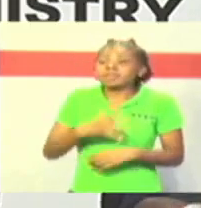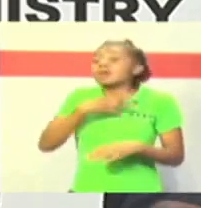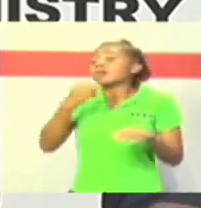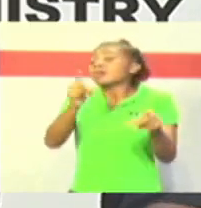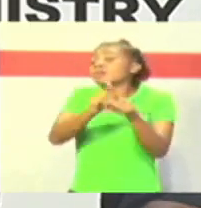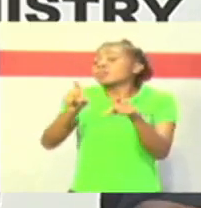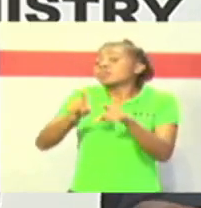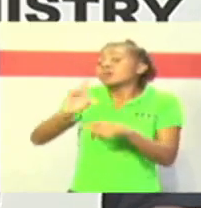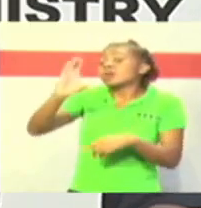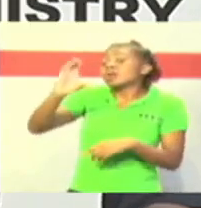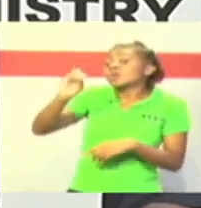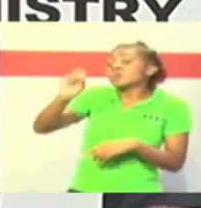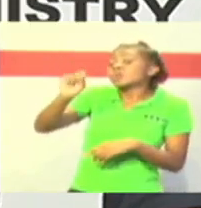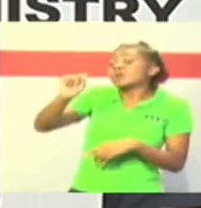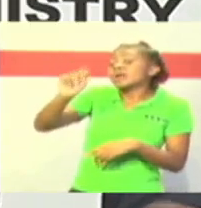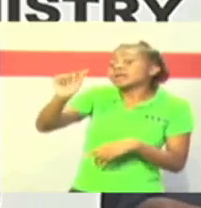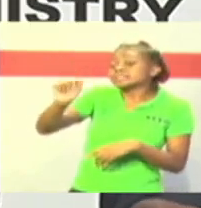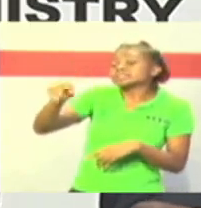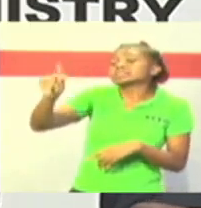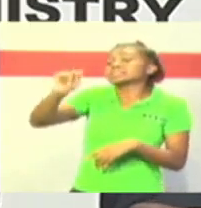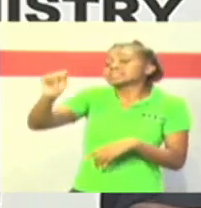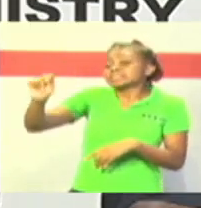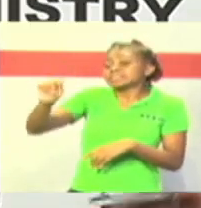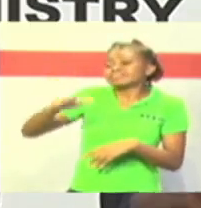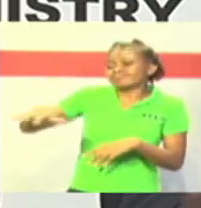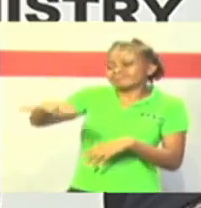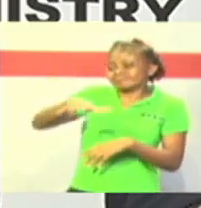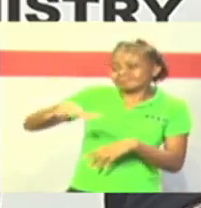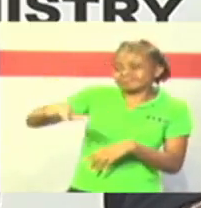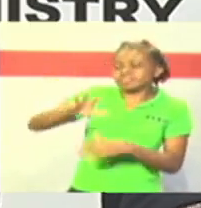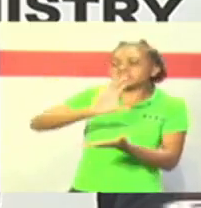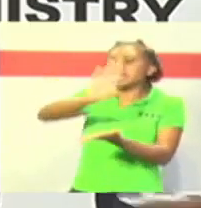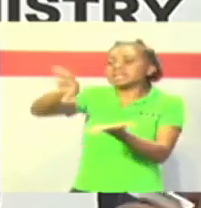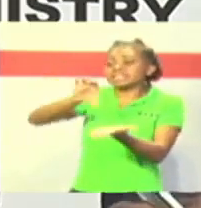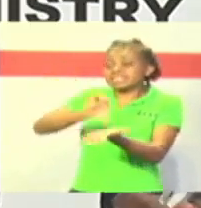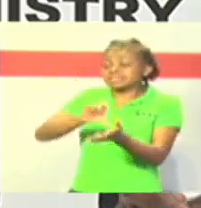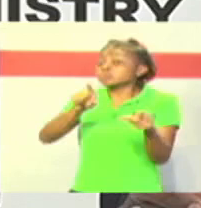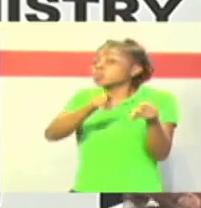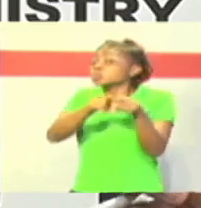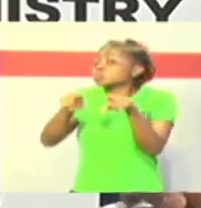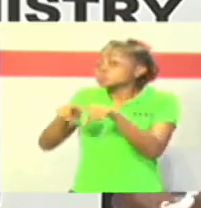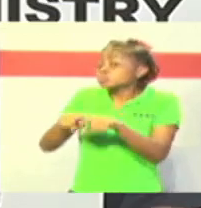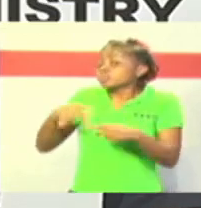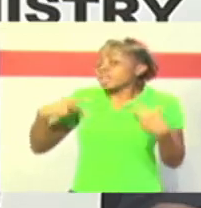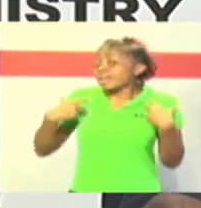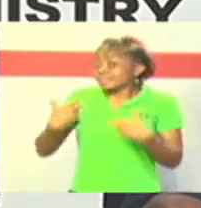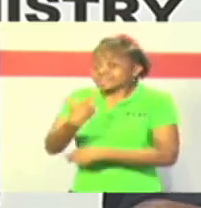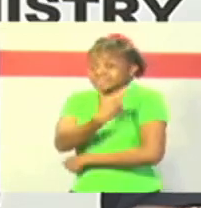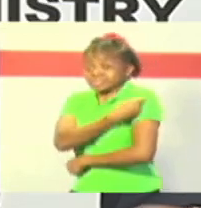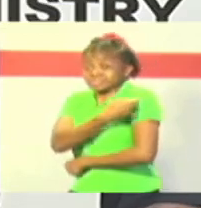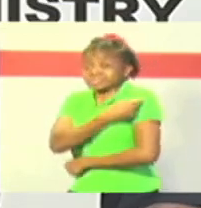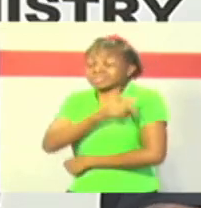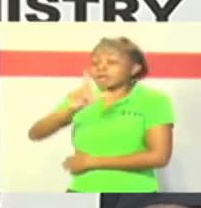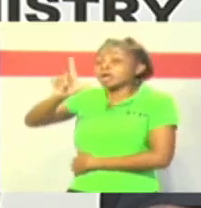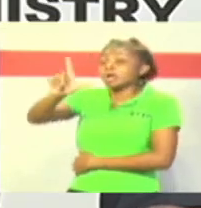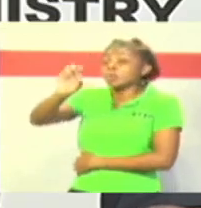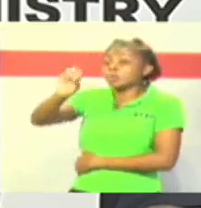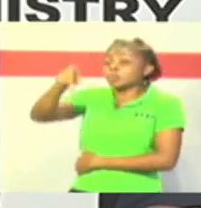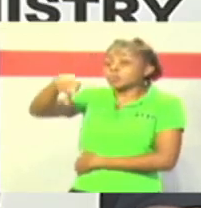outreach, we've engaged vaccinations with Lopino Bonnet West, the Larry Gomes Stadium,